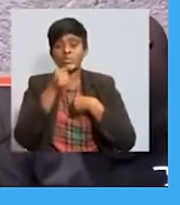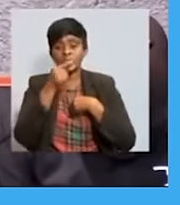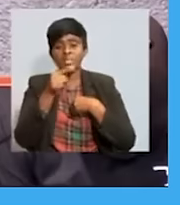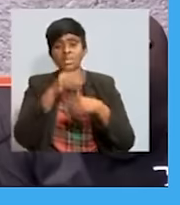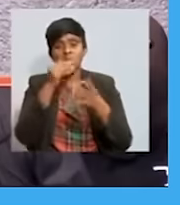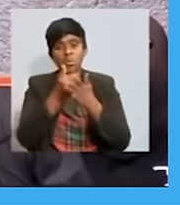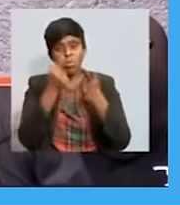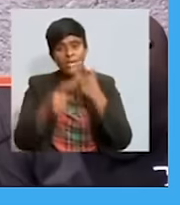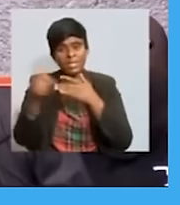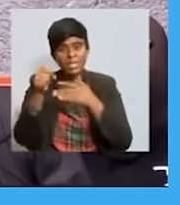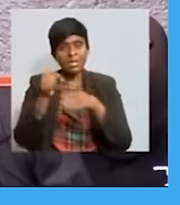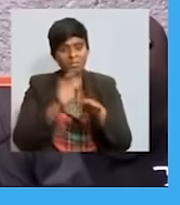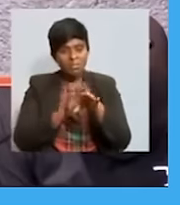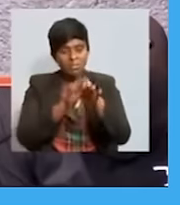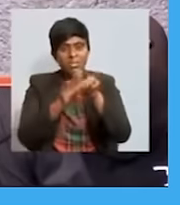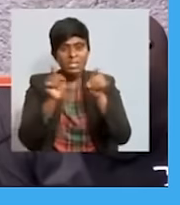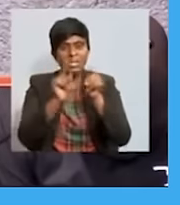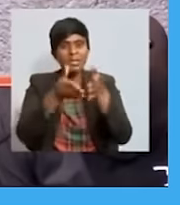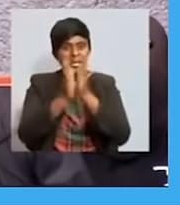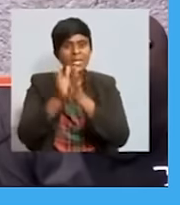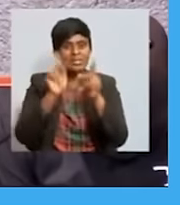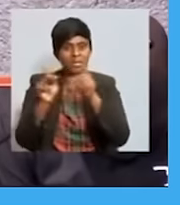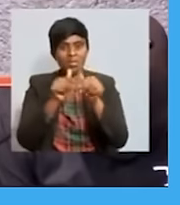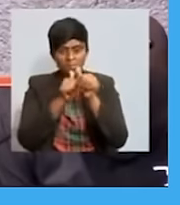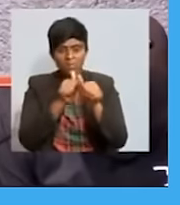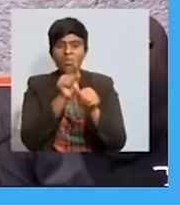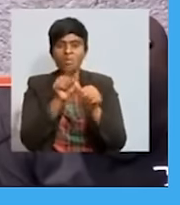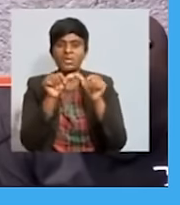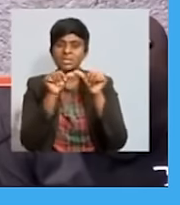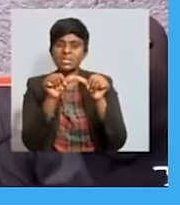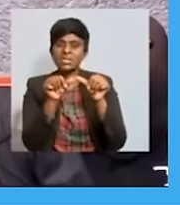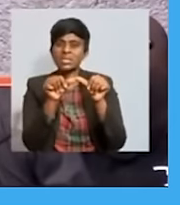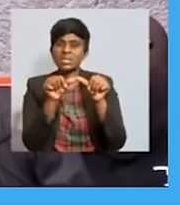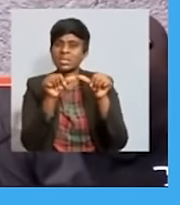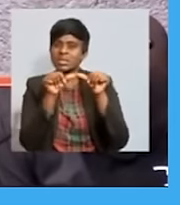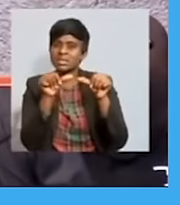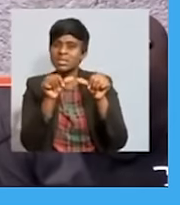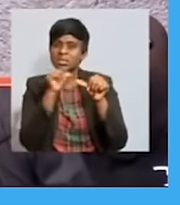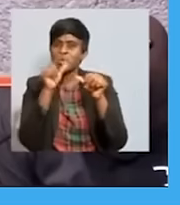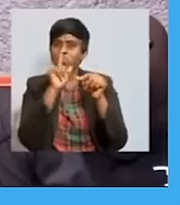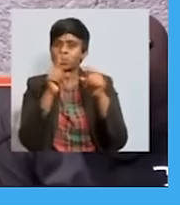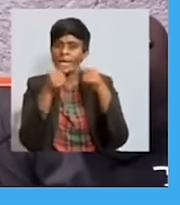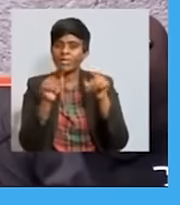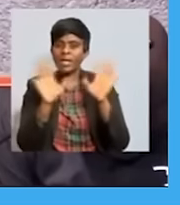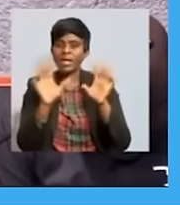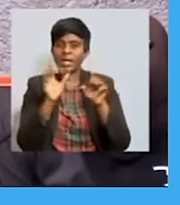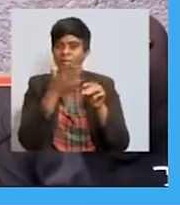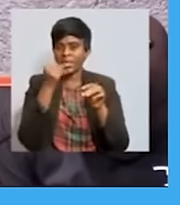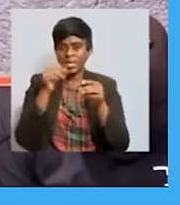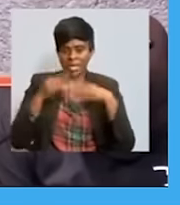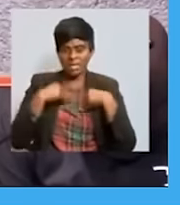mirage which they chased and asked a lot of people to follow is still a mirage, and they should come to terms with the reality on the